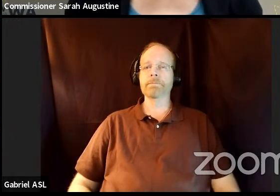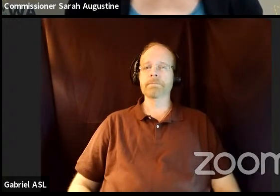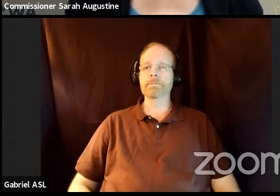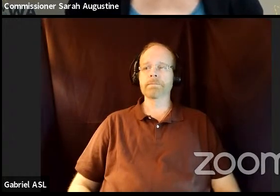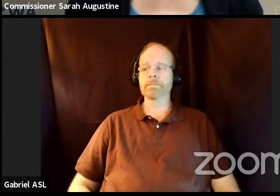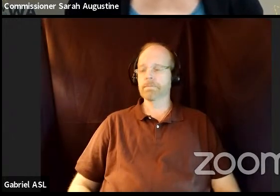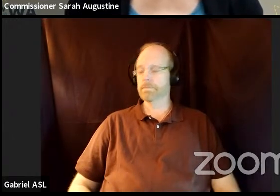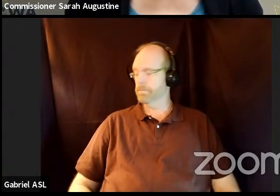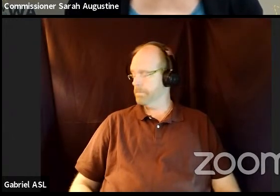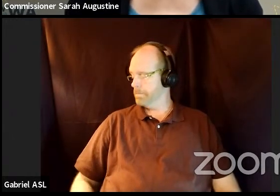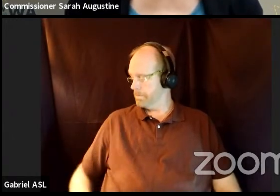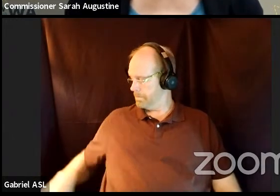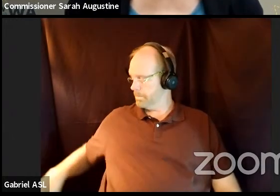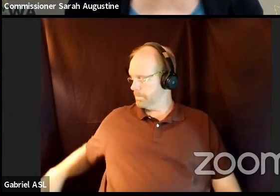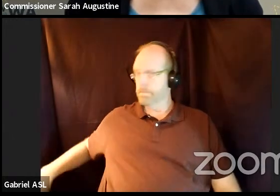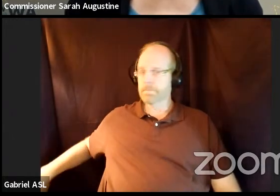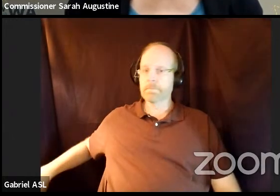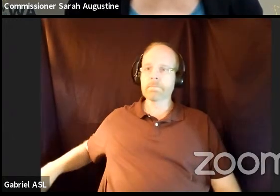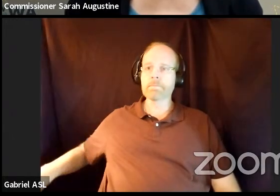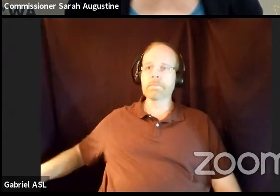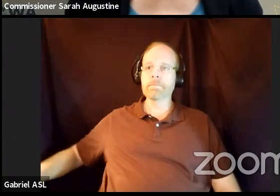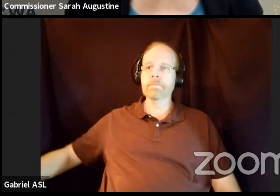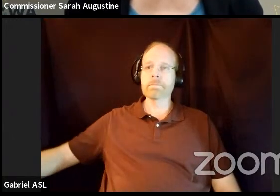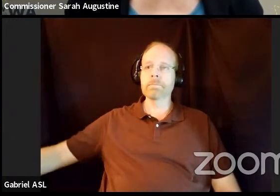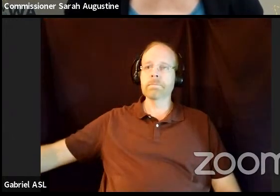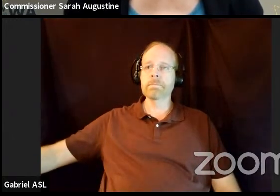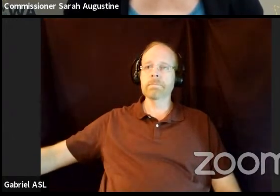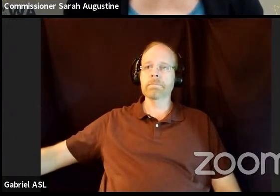size and